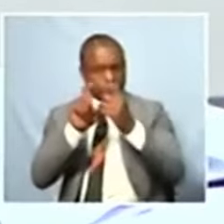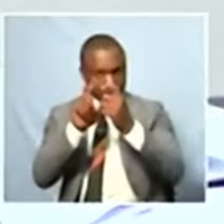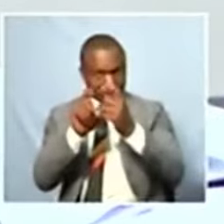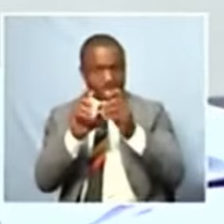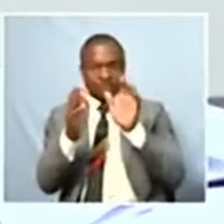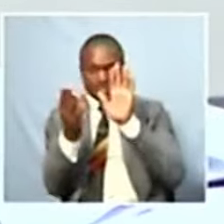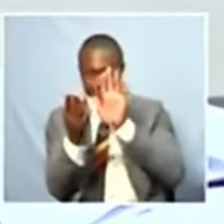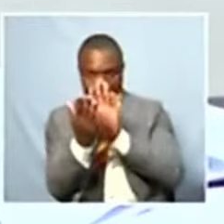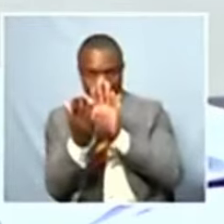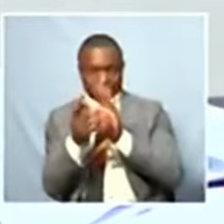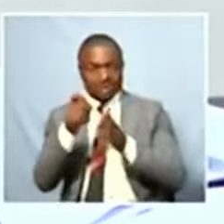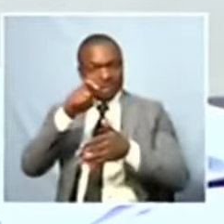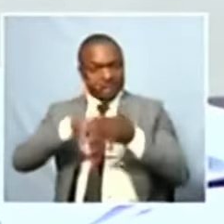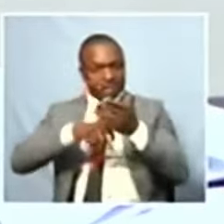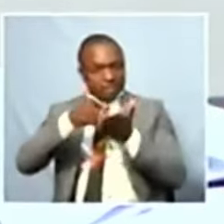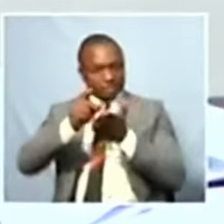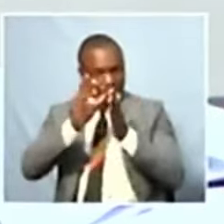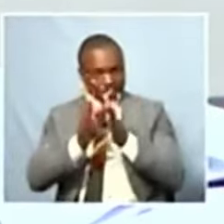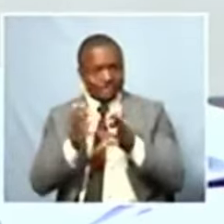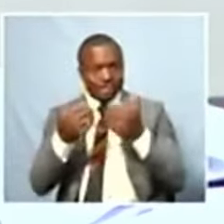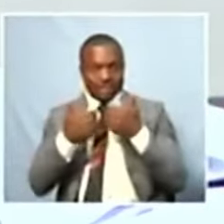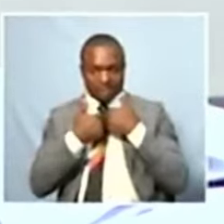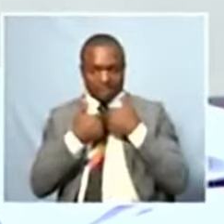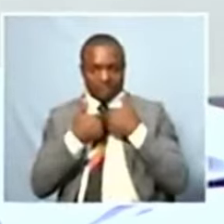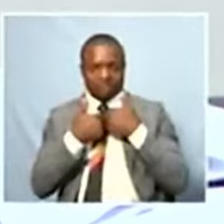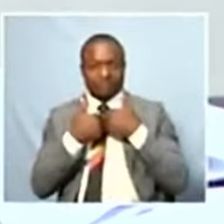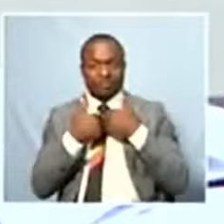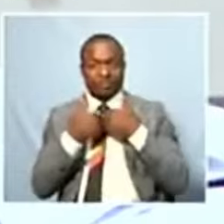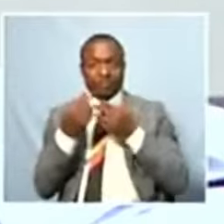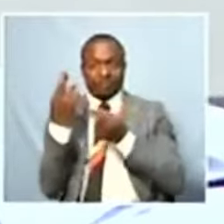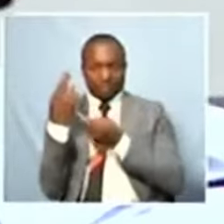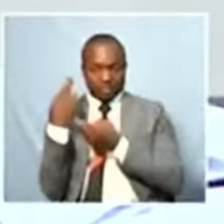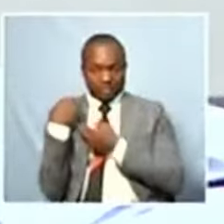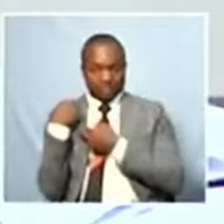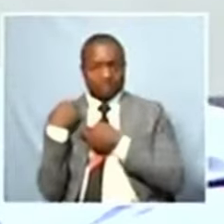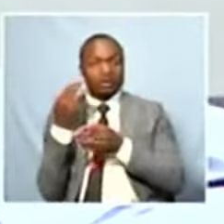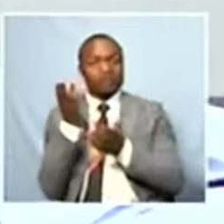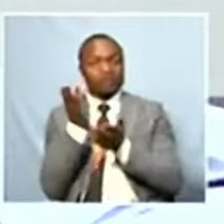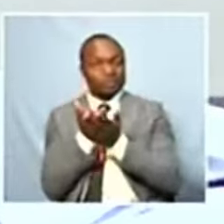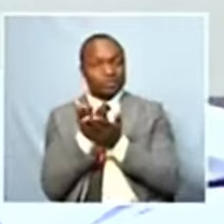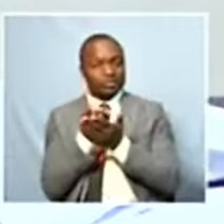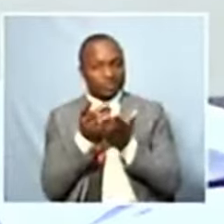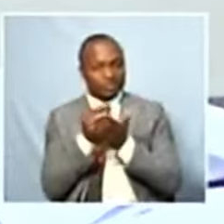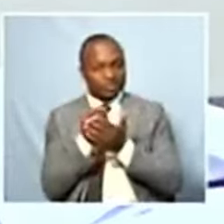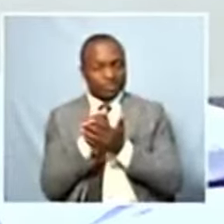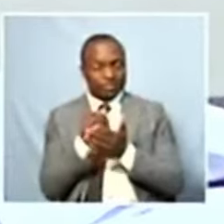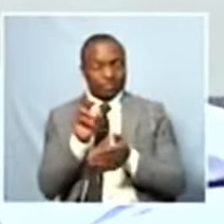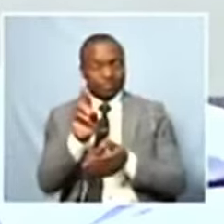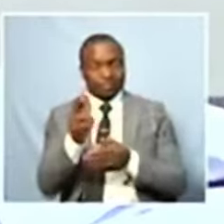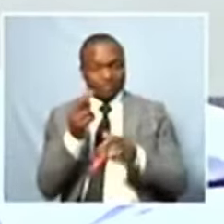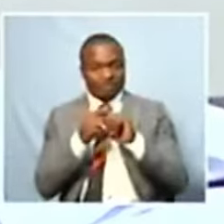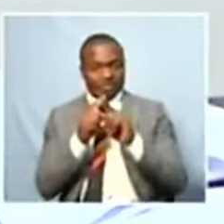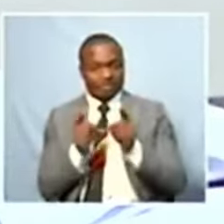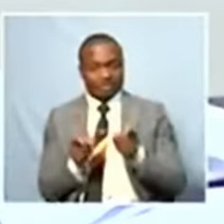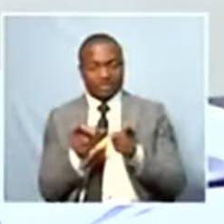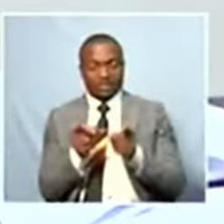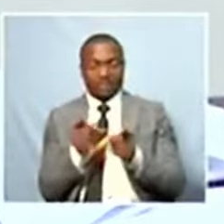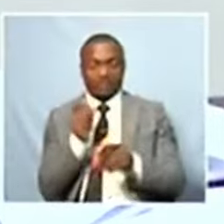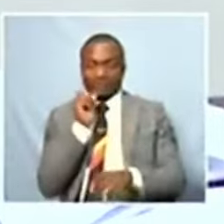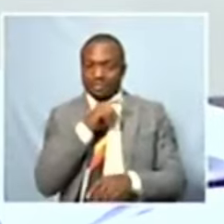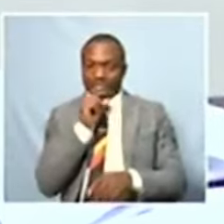And the taxpayers, some of them, they have the audacity of highly demanding for payment of a refund. Meanwhile, it's on fraudulent